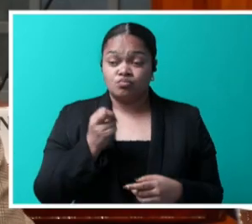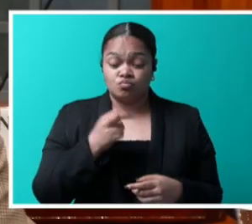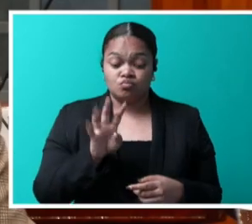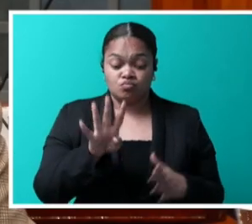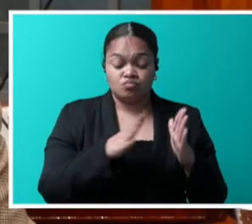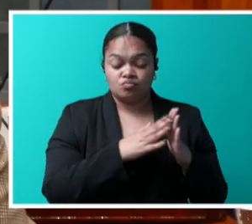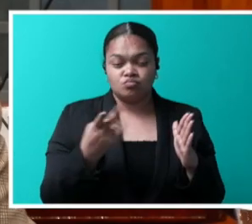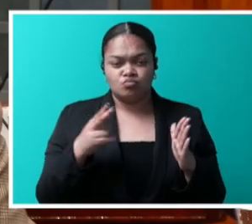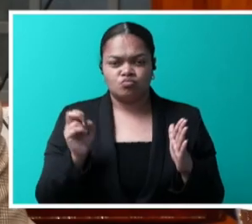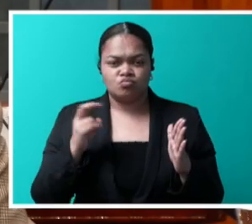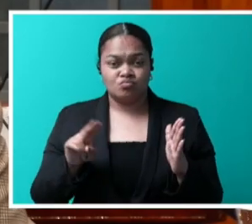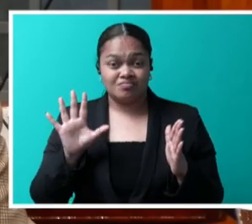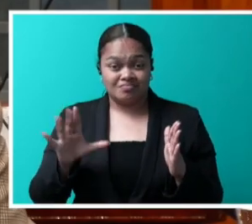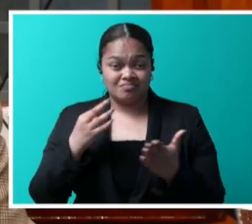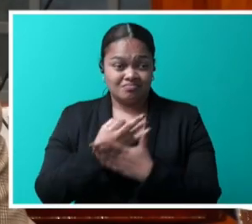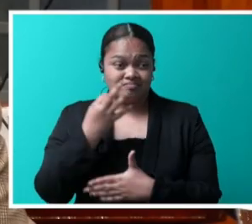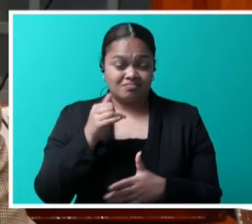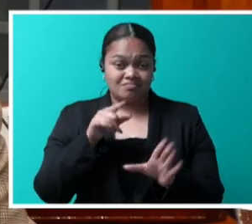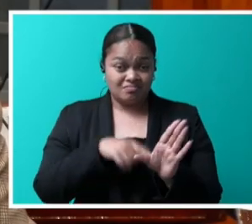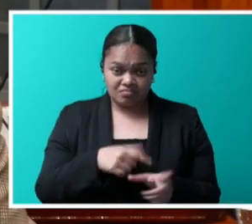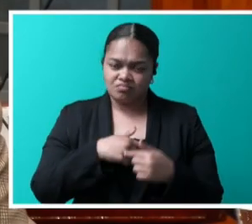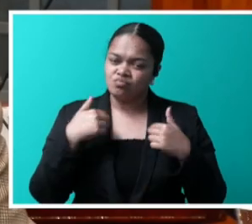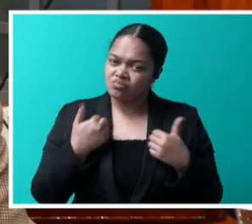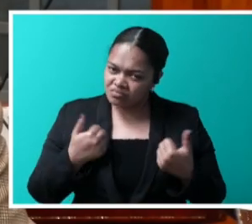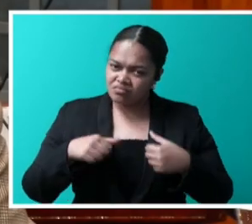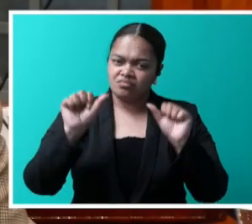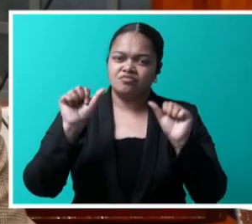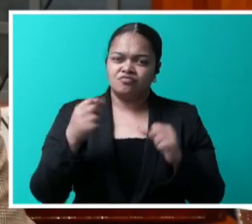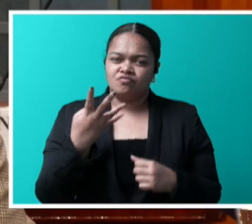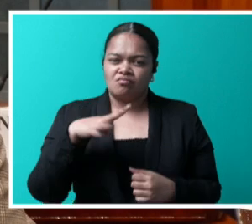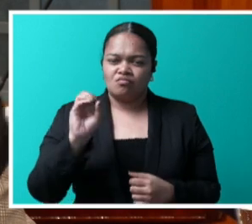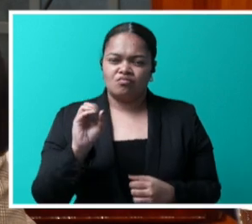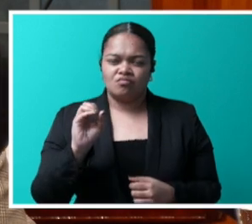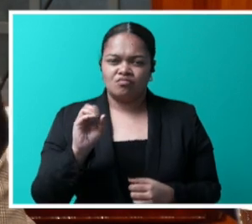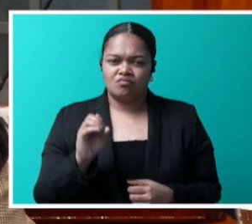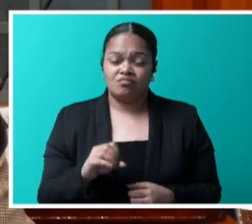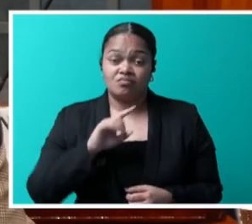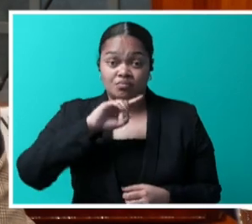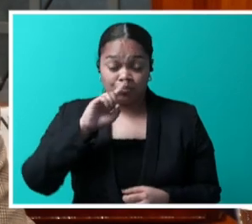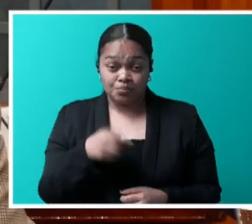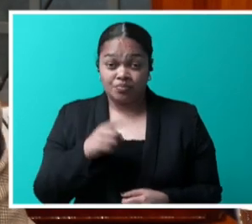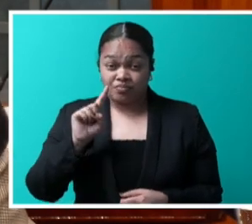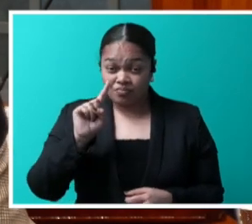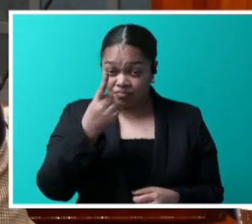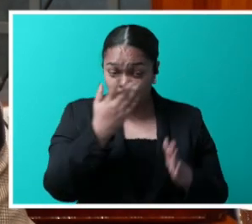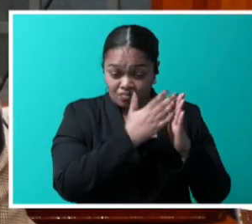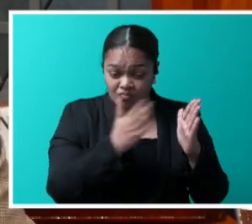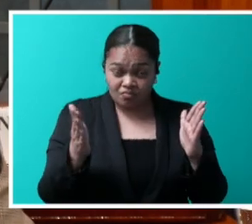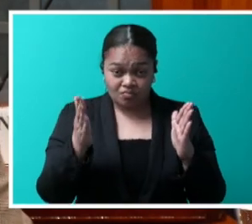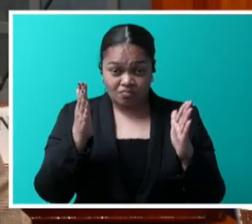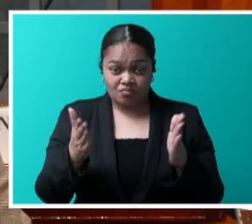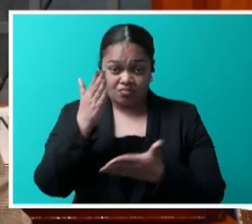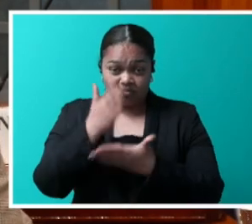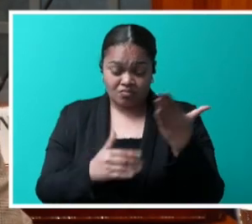2024-2025 financial year, we achieved 40. But in the first quarter of